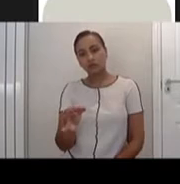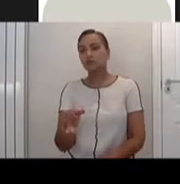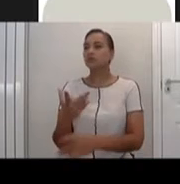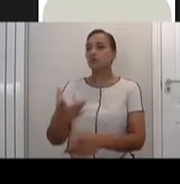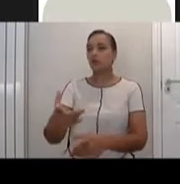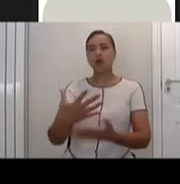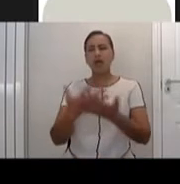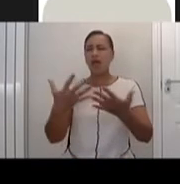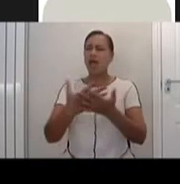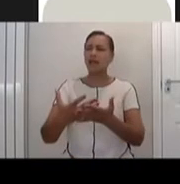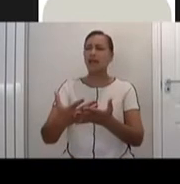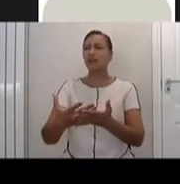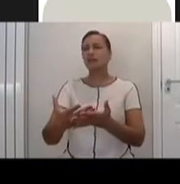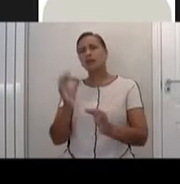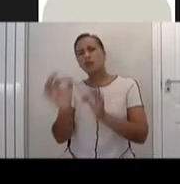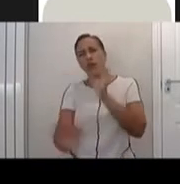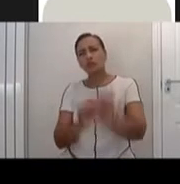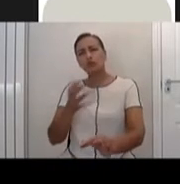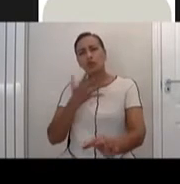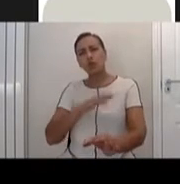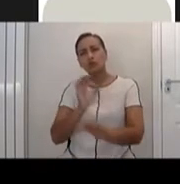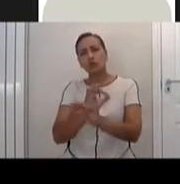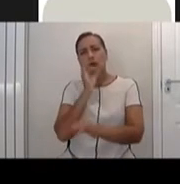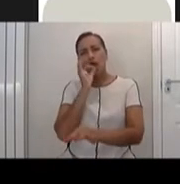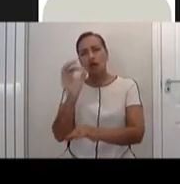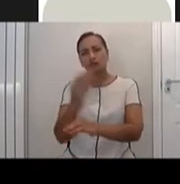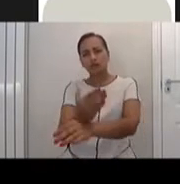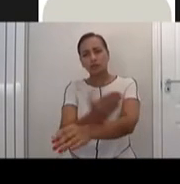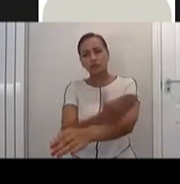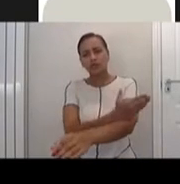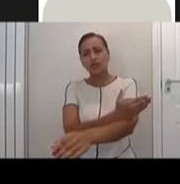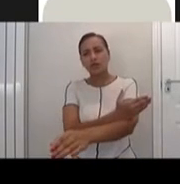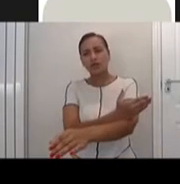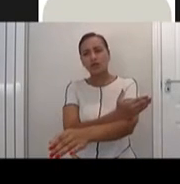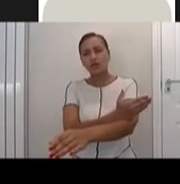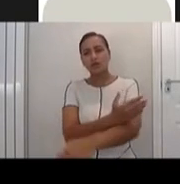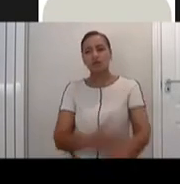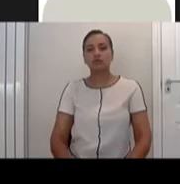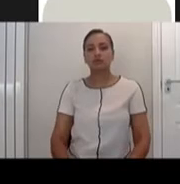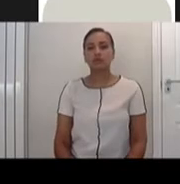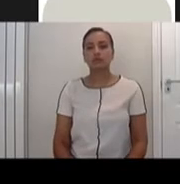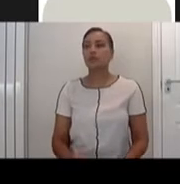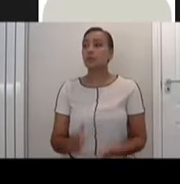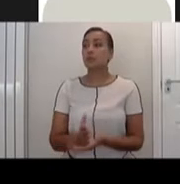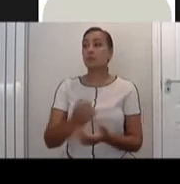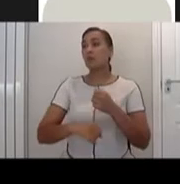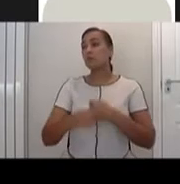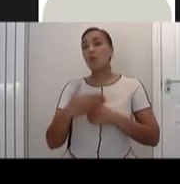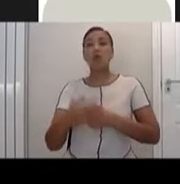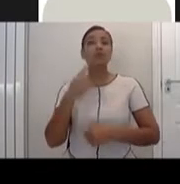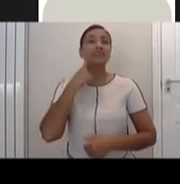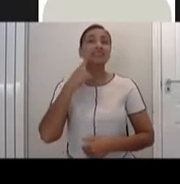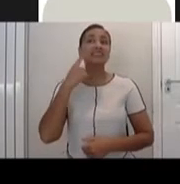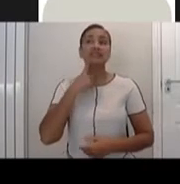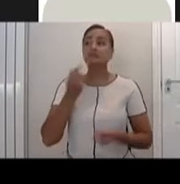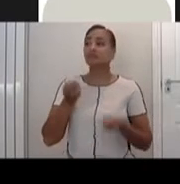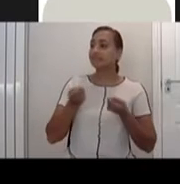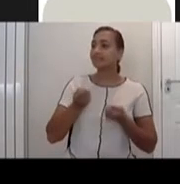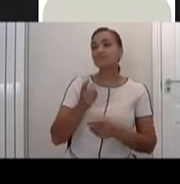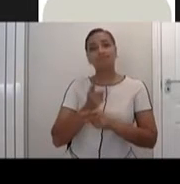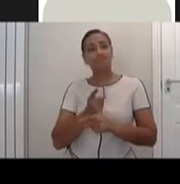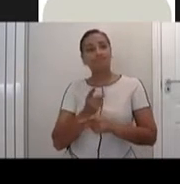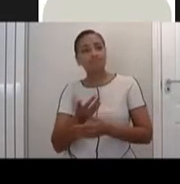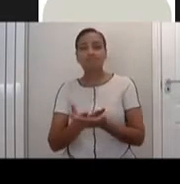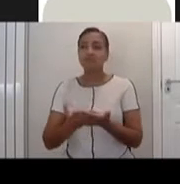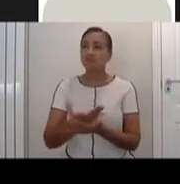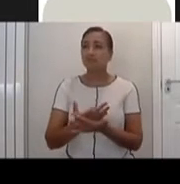pre-questions as you were applying to join, and that just makes it easier for everyone, for us to manage the call. With so many